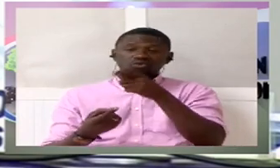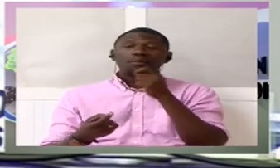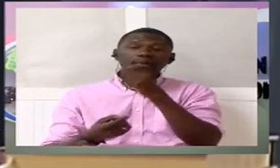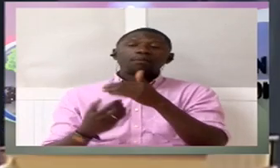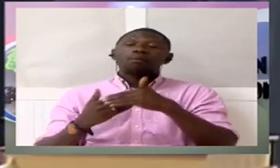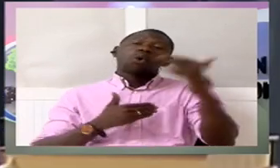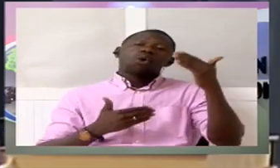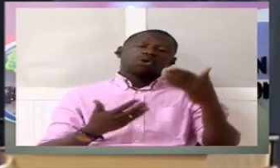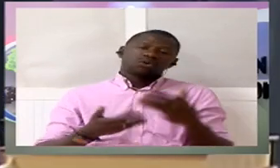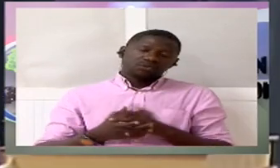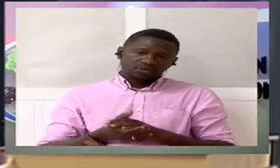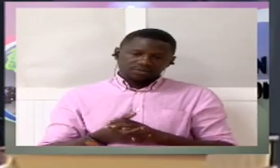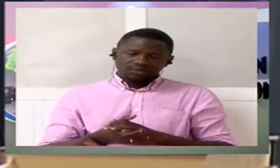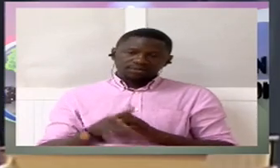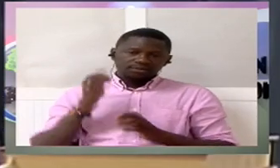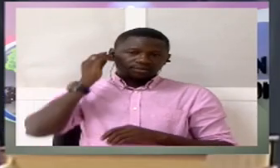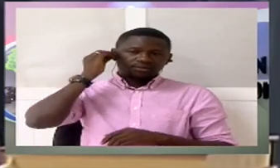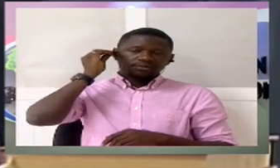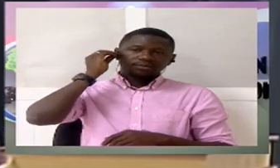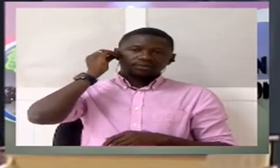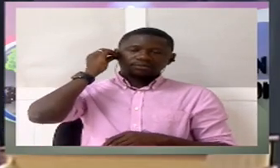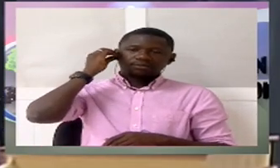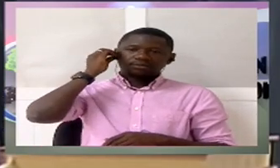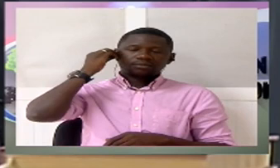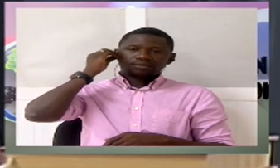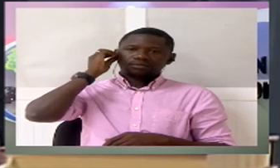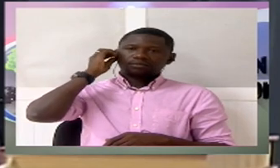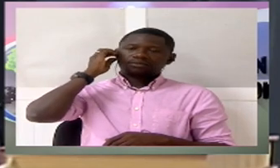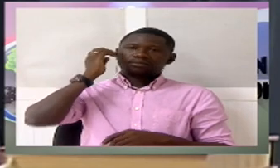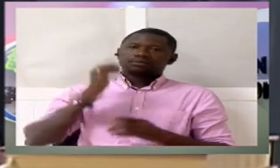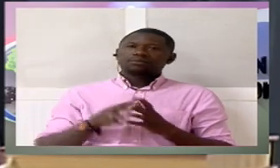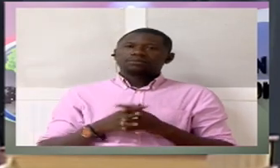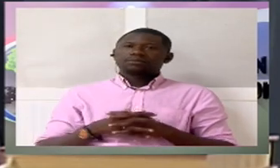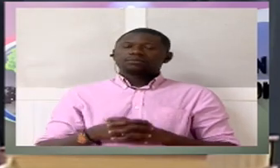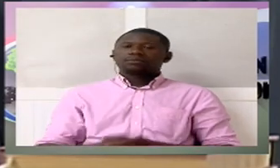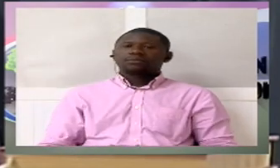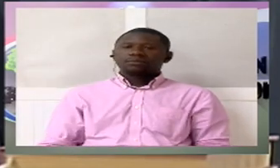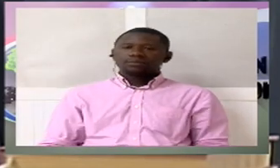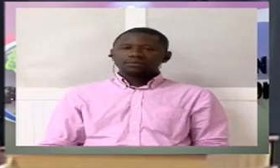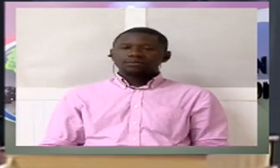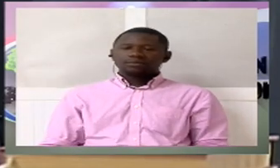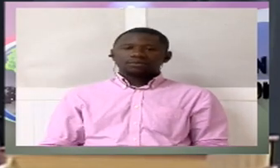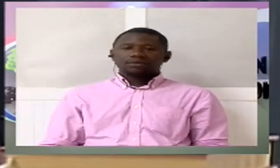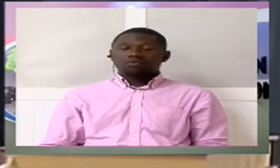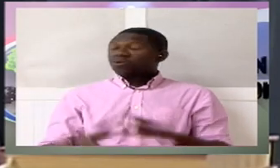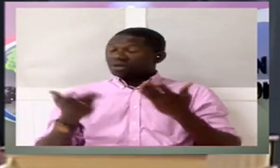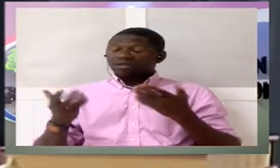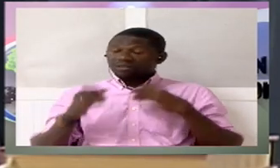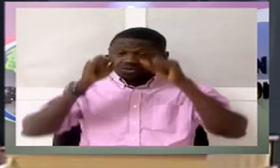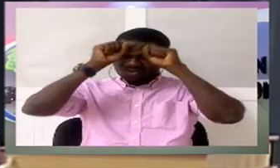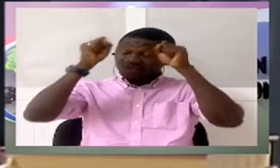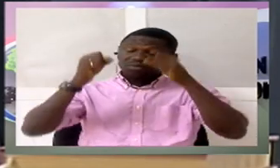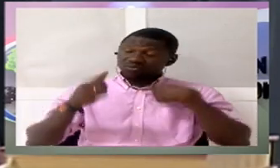wo kari. Ah, woto man sakunda fa na responsibility soto ni aje wol fana be act la in such a way. Well then the government too